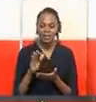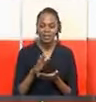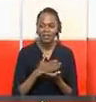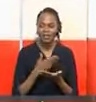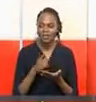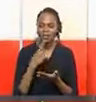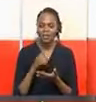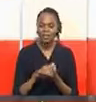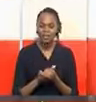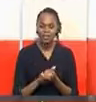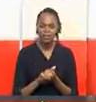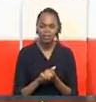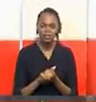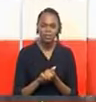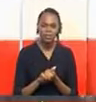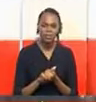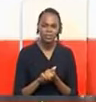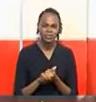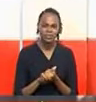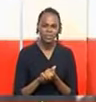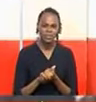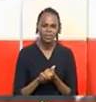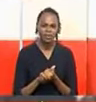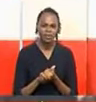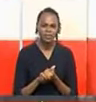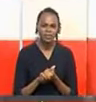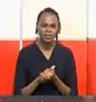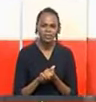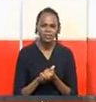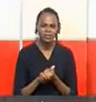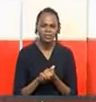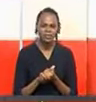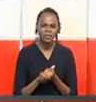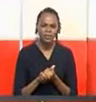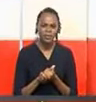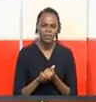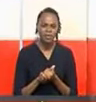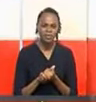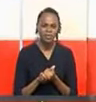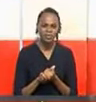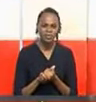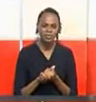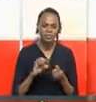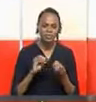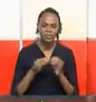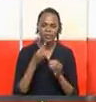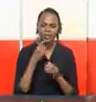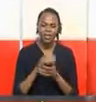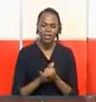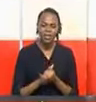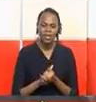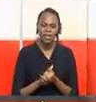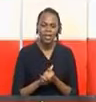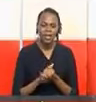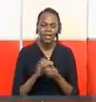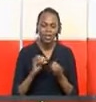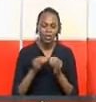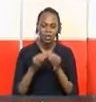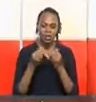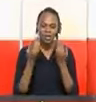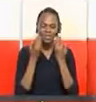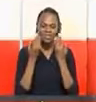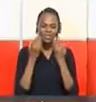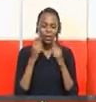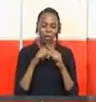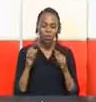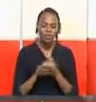jokes all the time and initiate banter between the four of us. He would make funny faces and funny noises